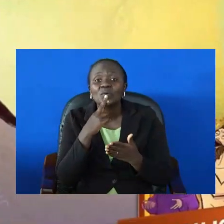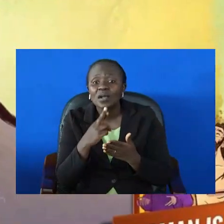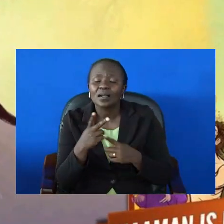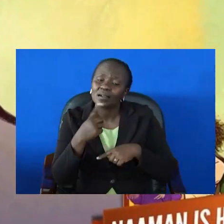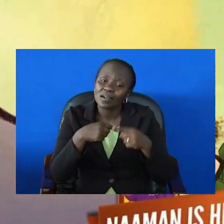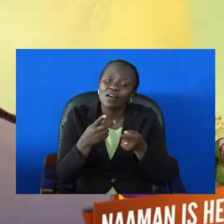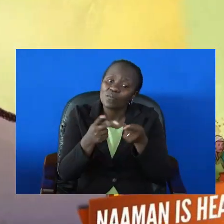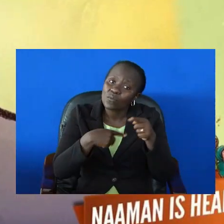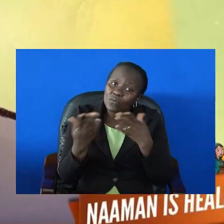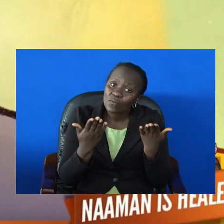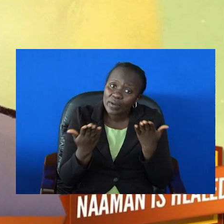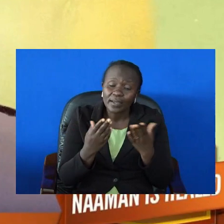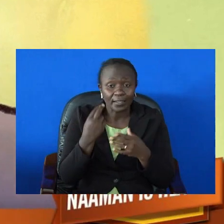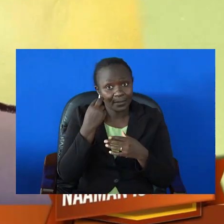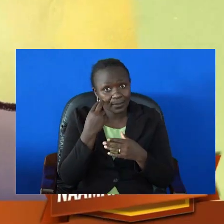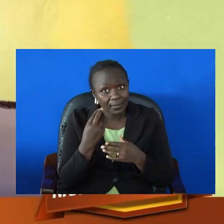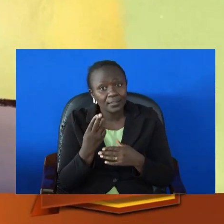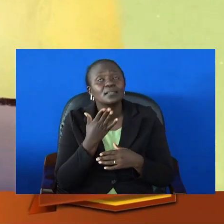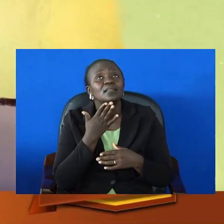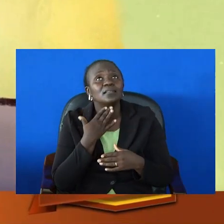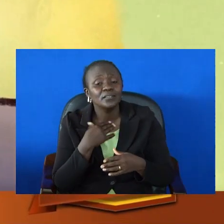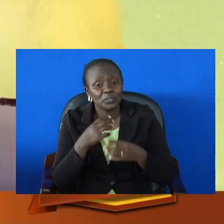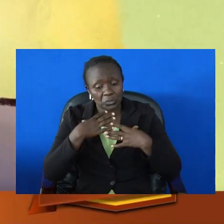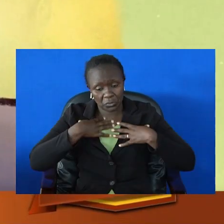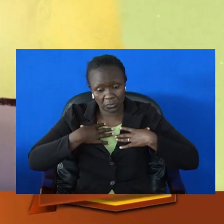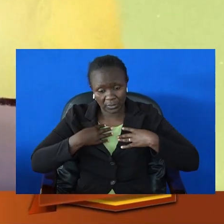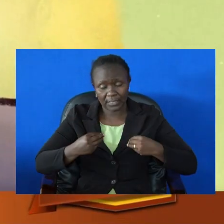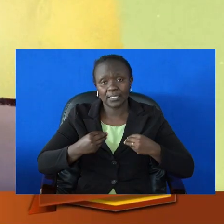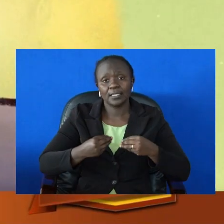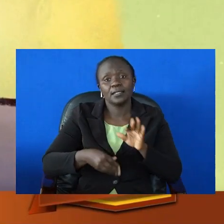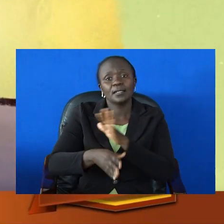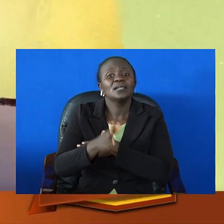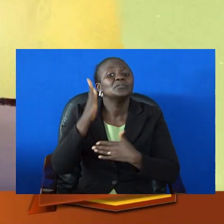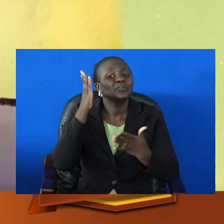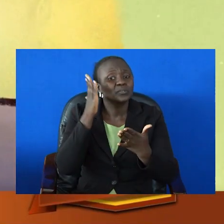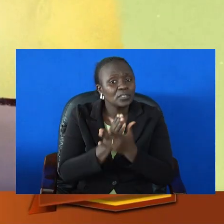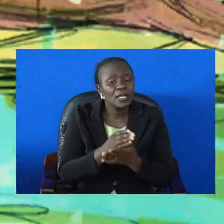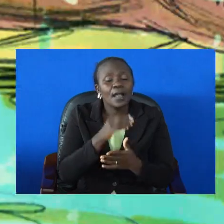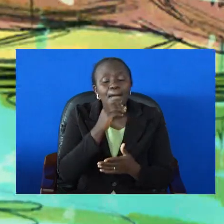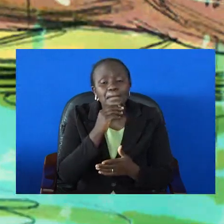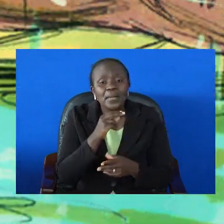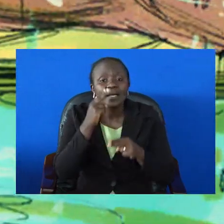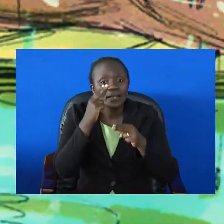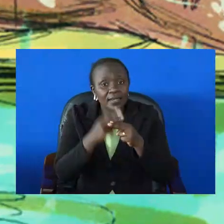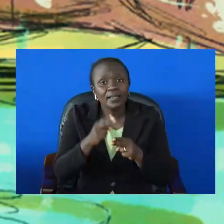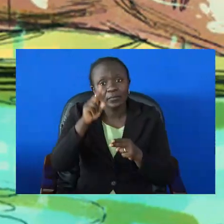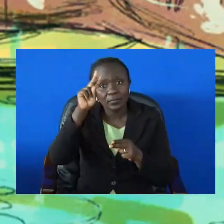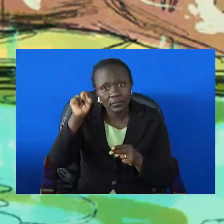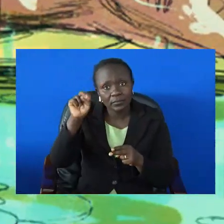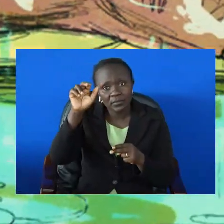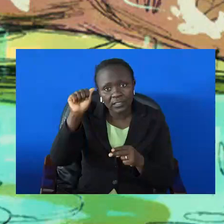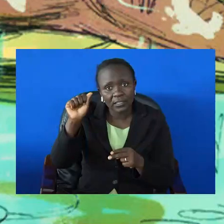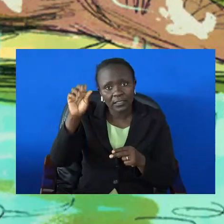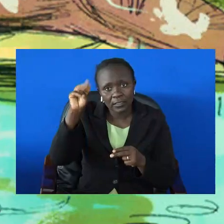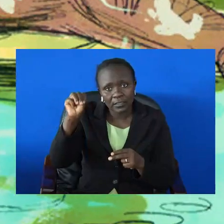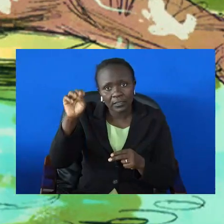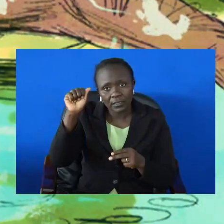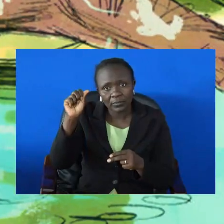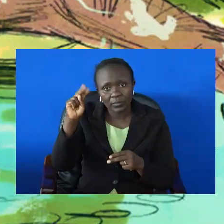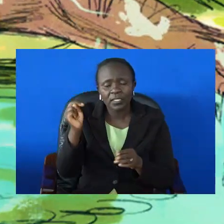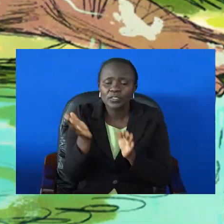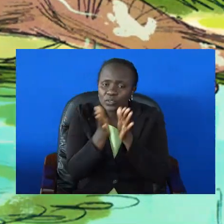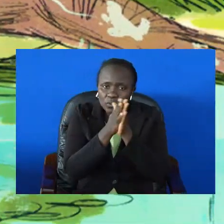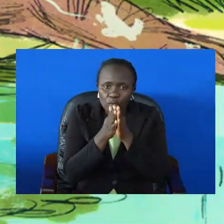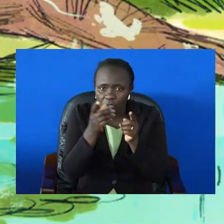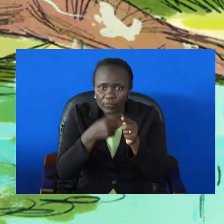we come from, we should see our need for God to heal us. This is exactly what a man named Naaman did. This is a story from the Bible